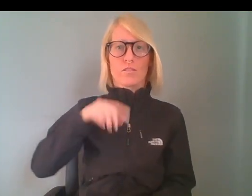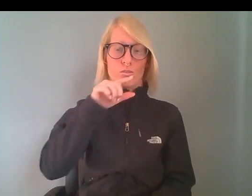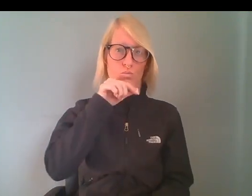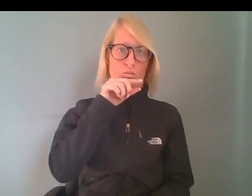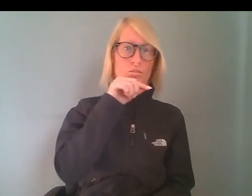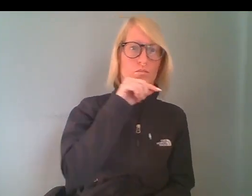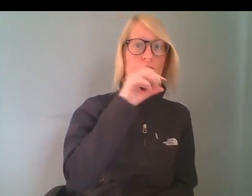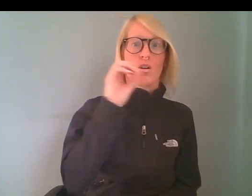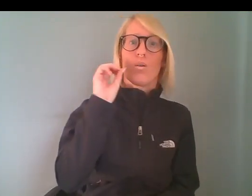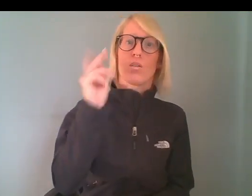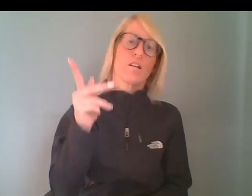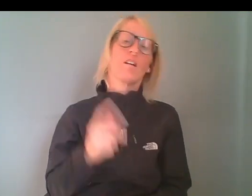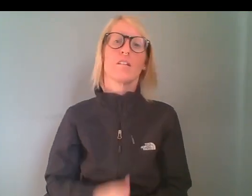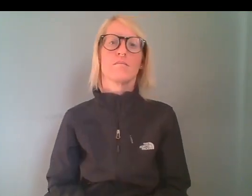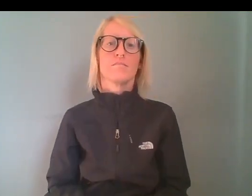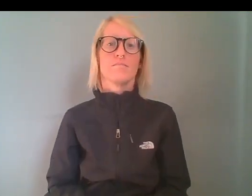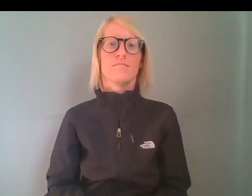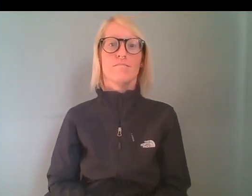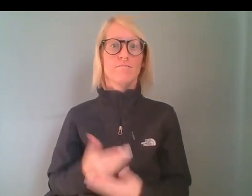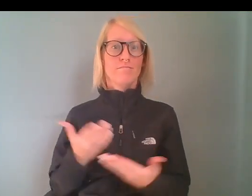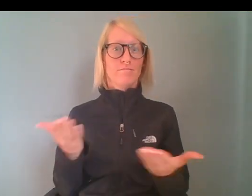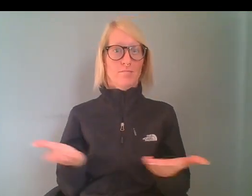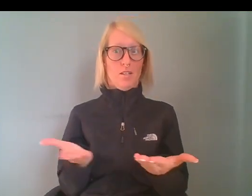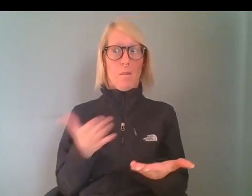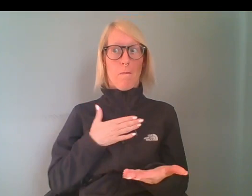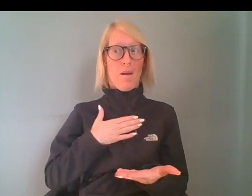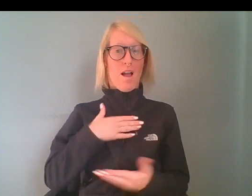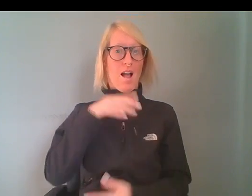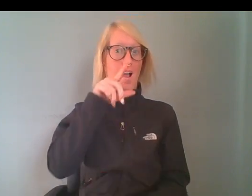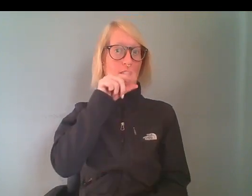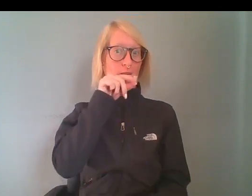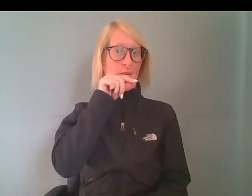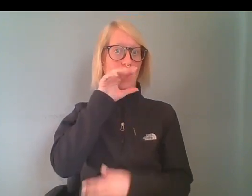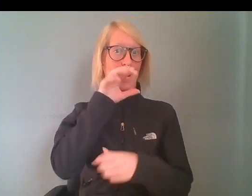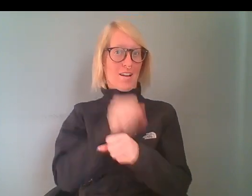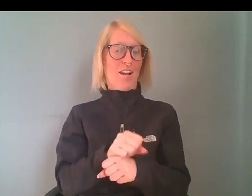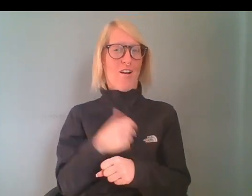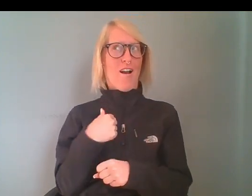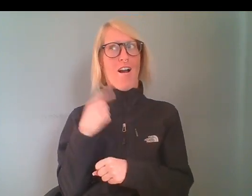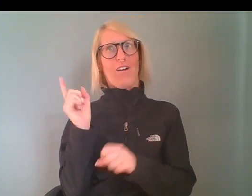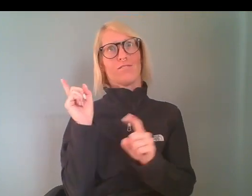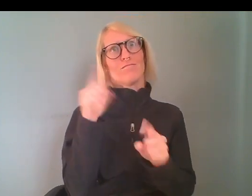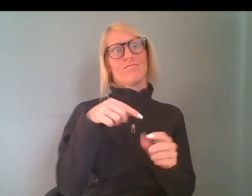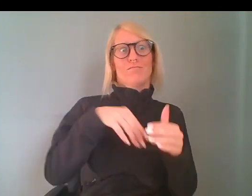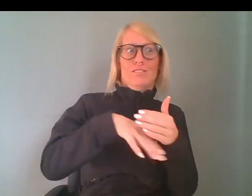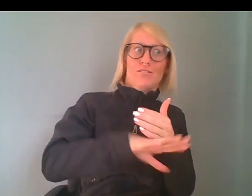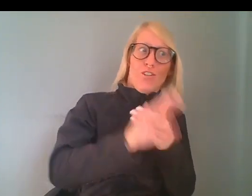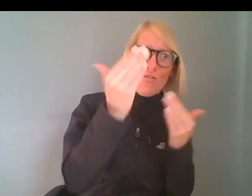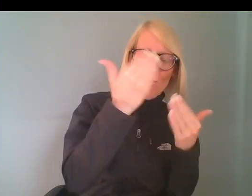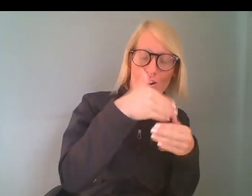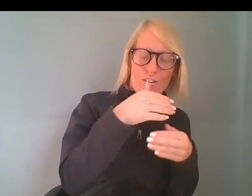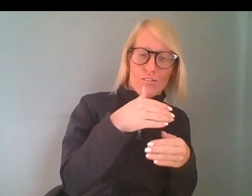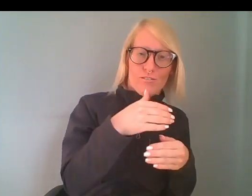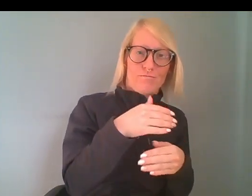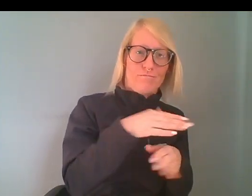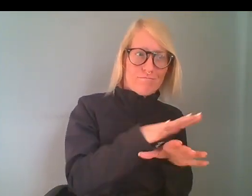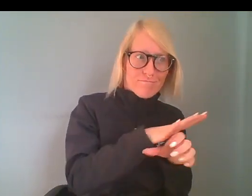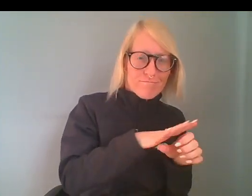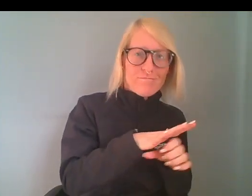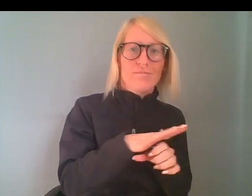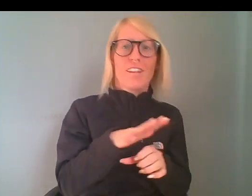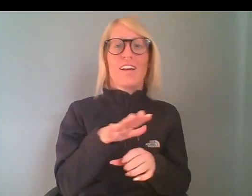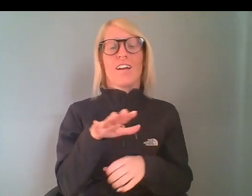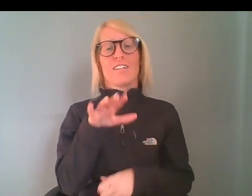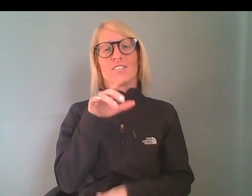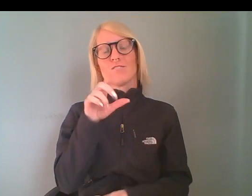Okay, and this is my Twitter account. I have gone over to the dark side, being a Twitter user. And this, I'll just show you briefly